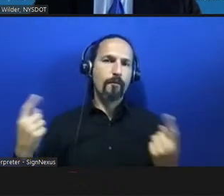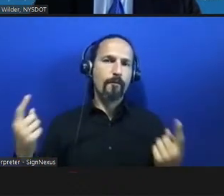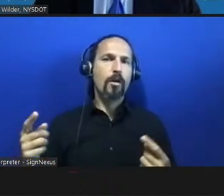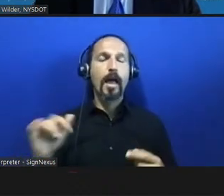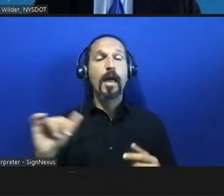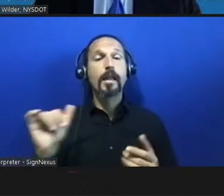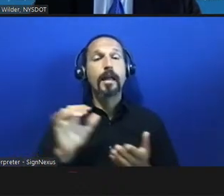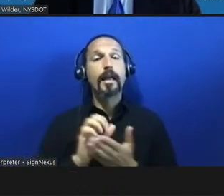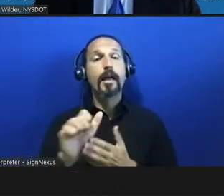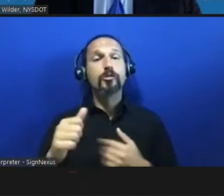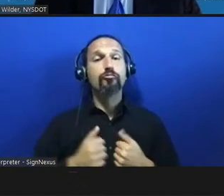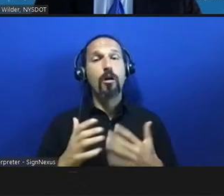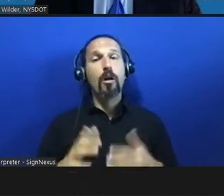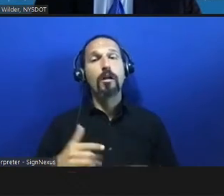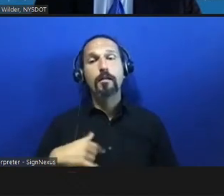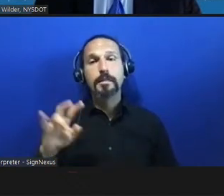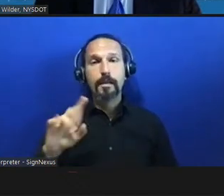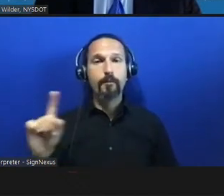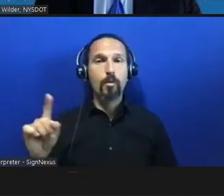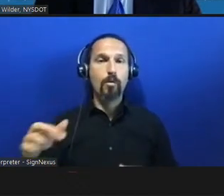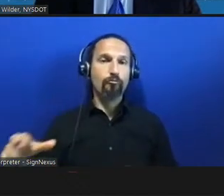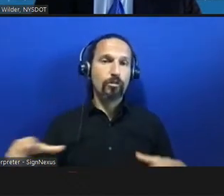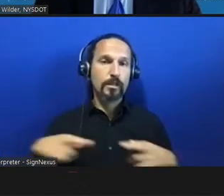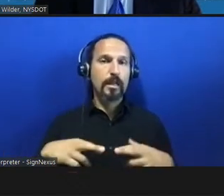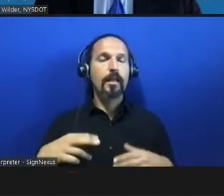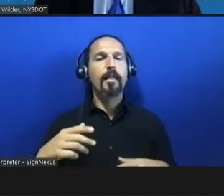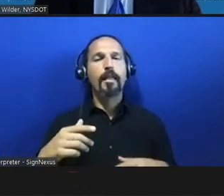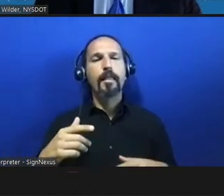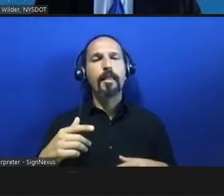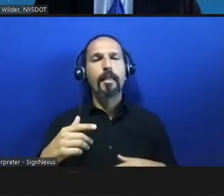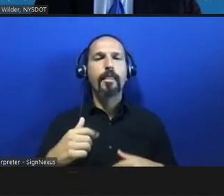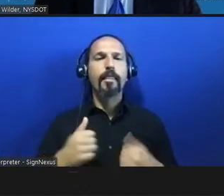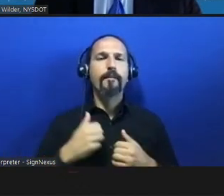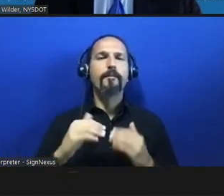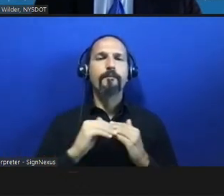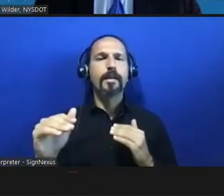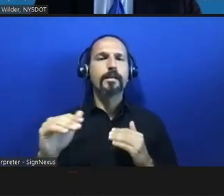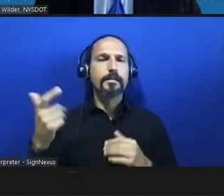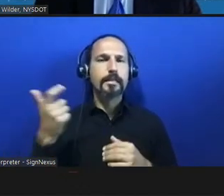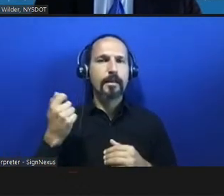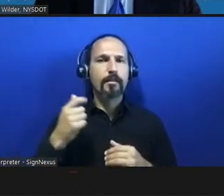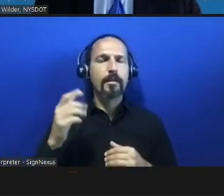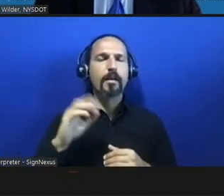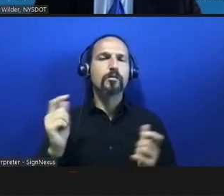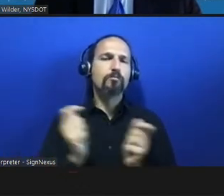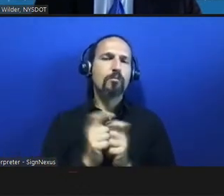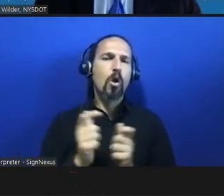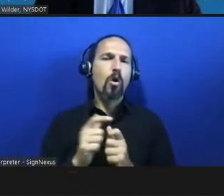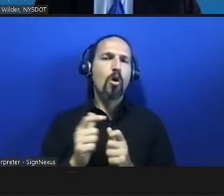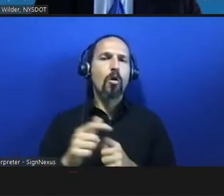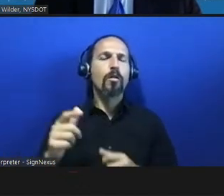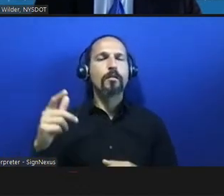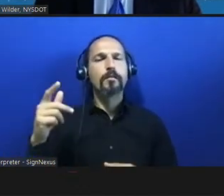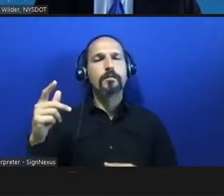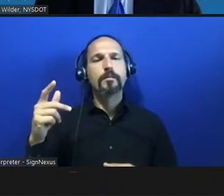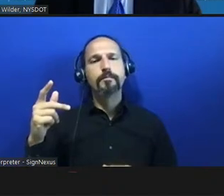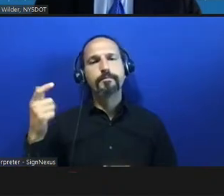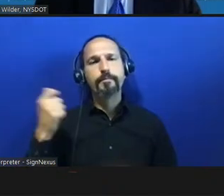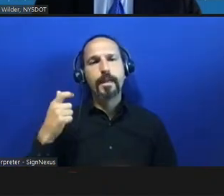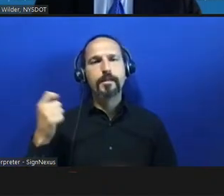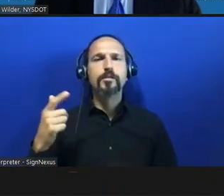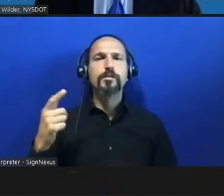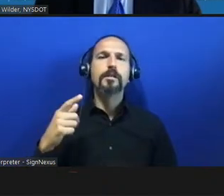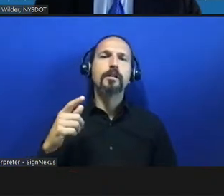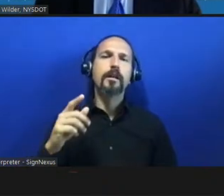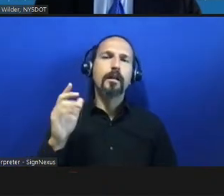cancer survivor I'm 71 retired and living on a fixed income of Social Security in a small pension in 2014 aware